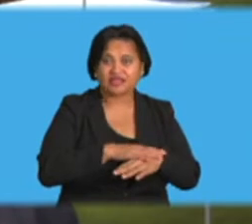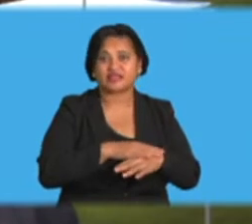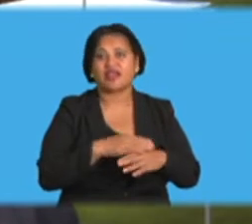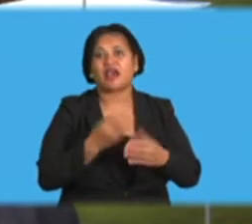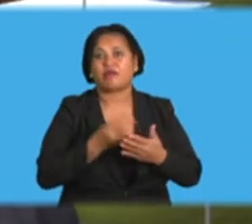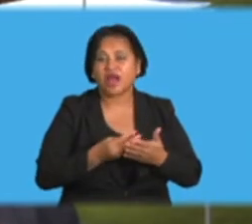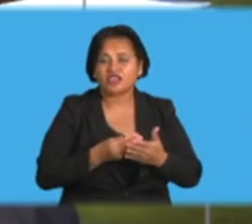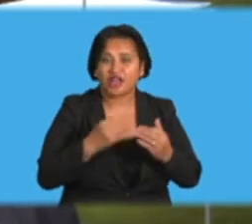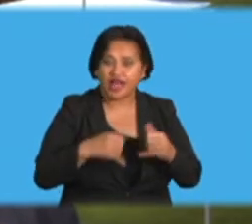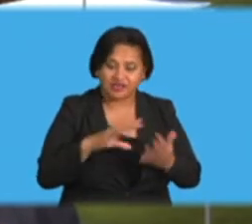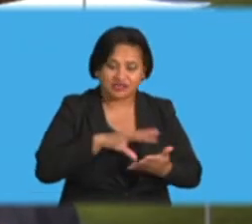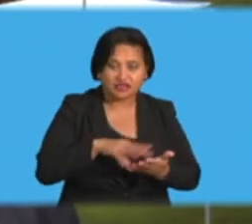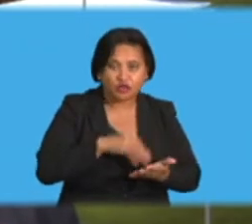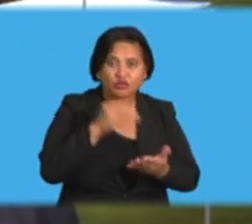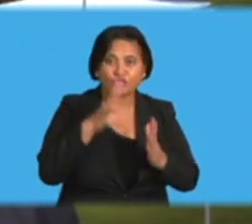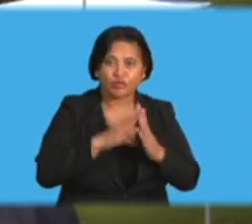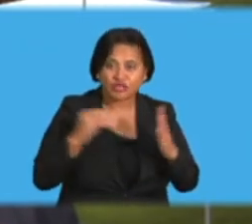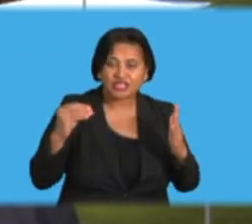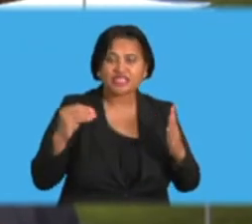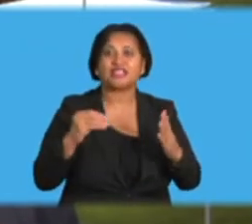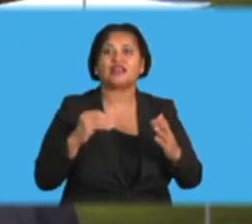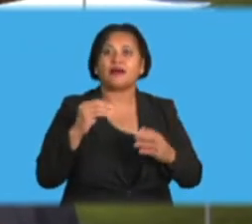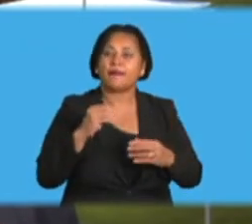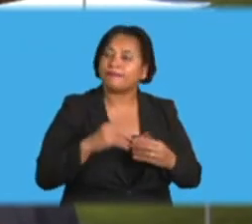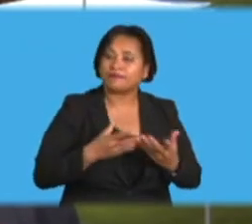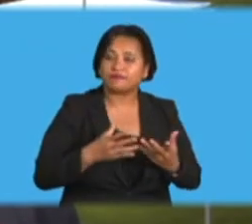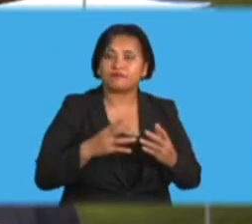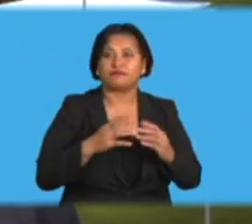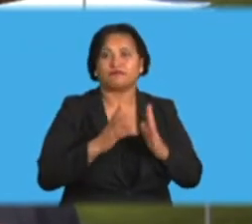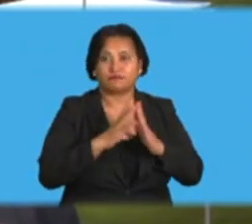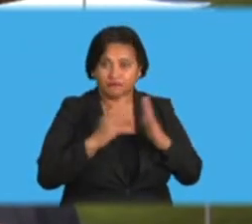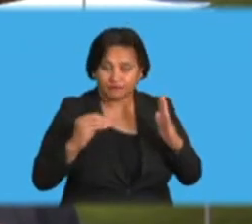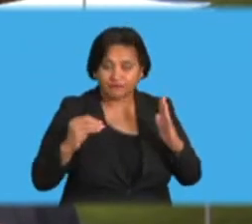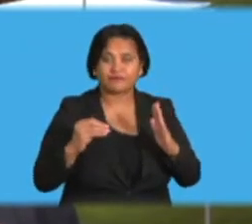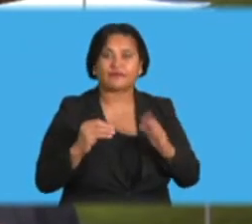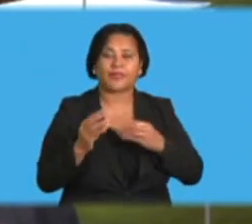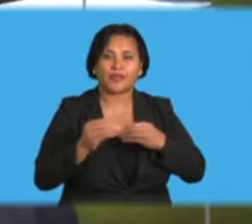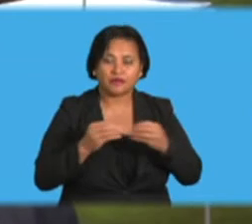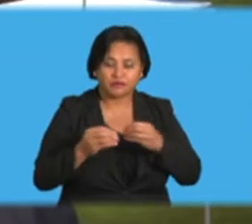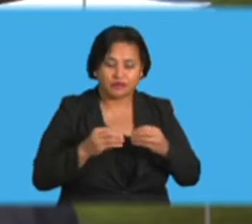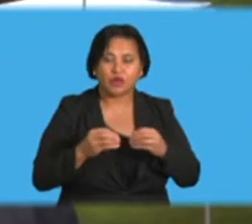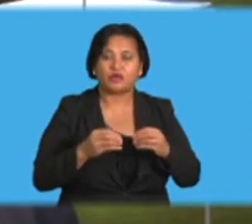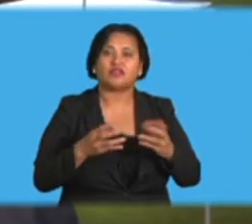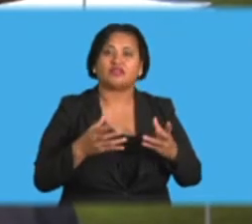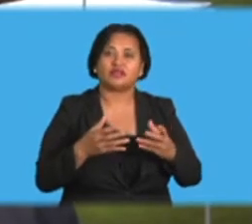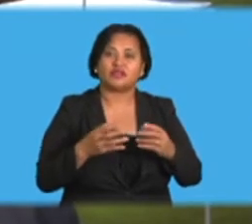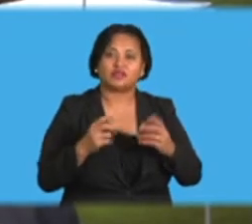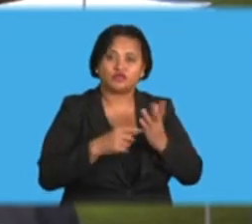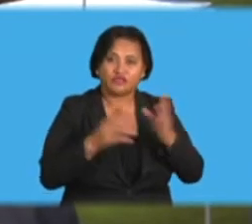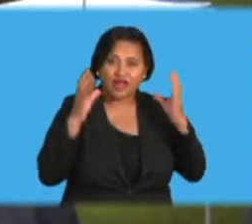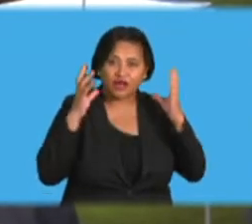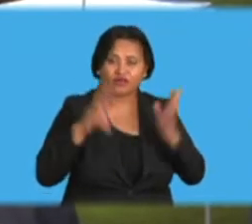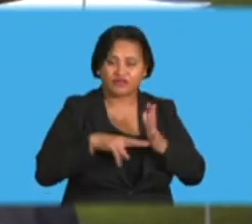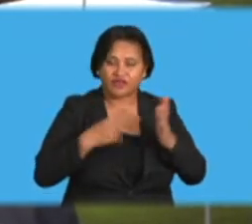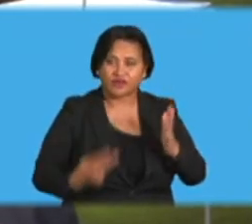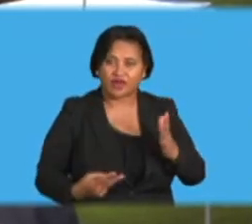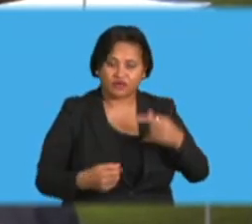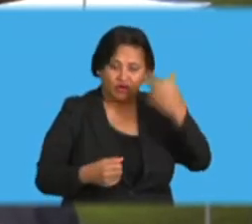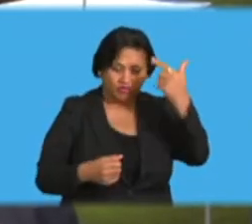Islands, Nauru, Papua New Guinea, Republic of Palau, Samoa, Solomon Islands, Timor-Leste, Tonga, Tuvalu, and Vanuatu,